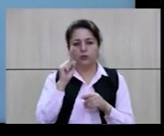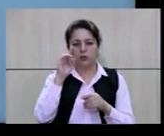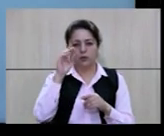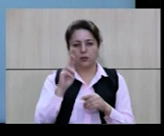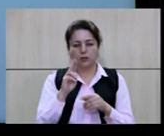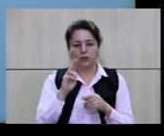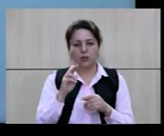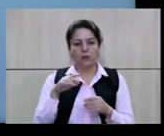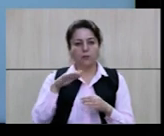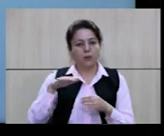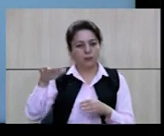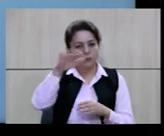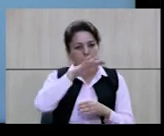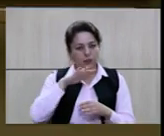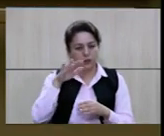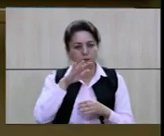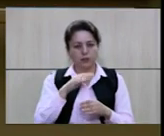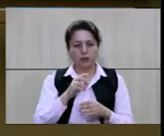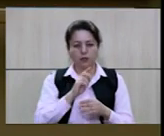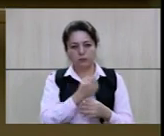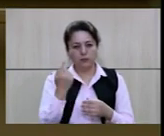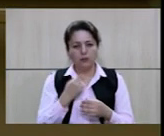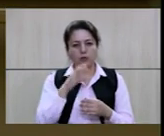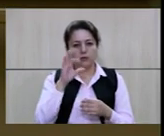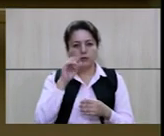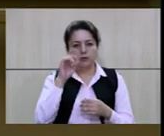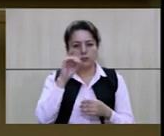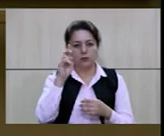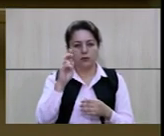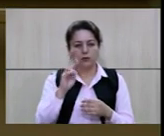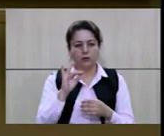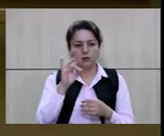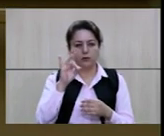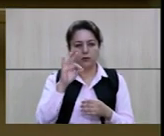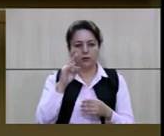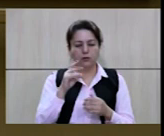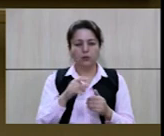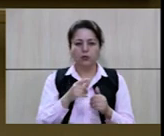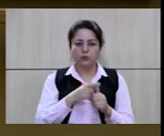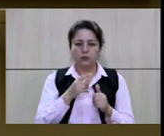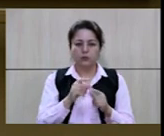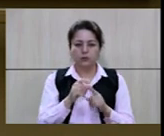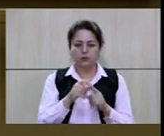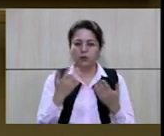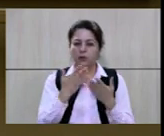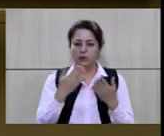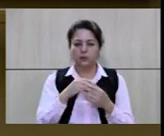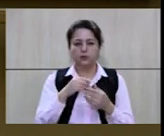hukmdor Jahongir unvoni. Biz sohibqiron so'zini qaysi buyuk sarkardaga nisbatan